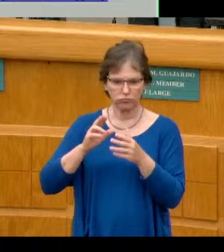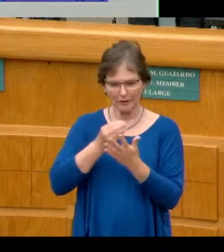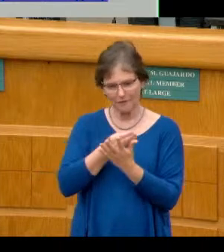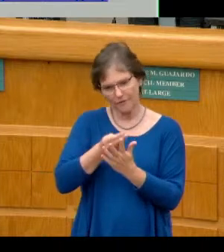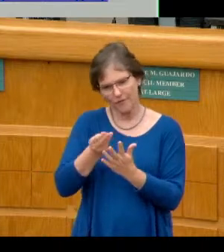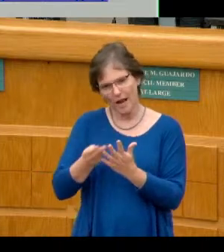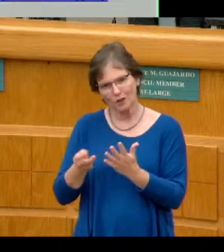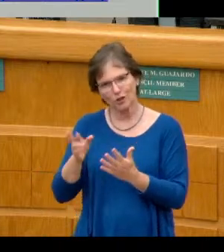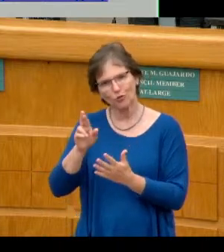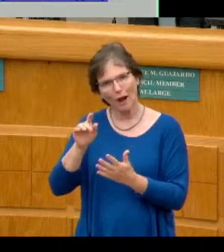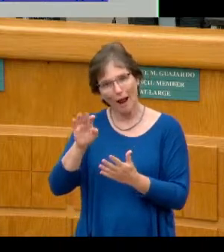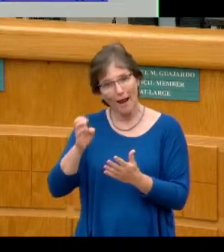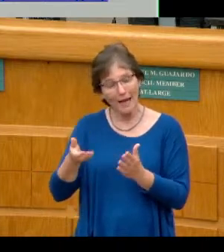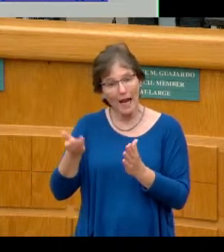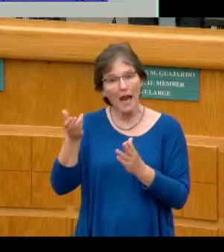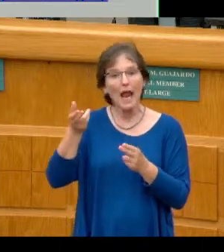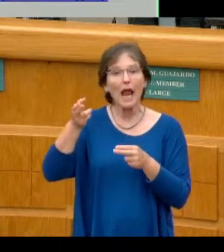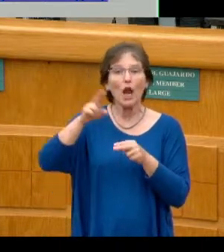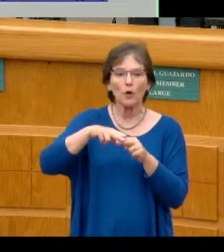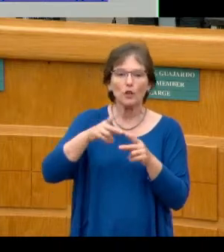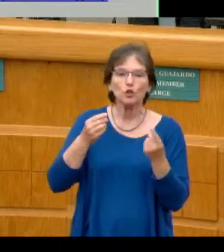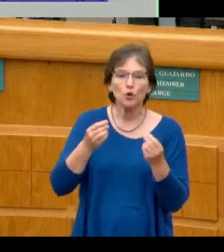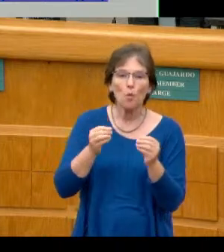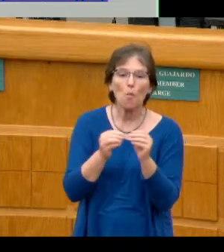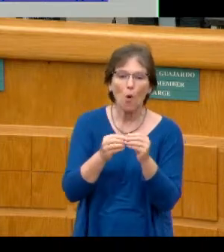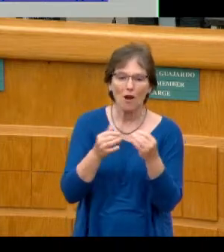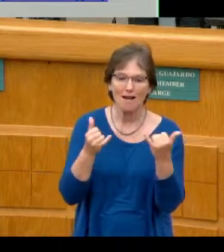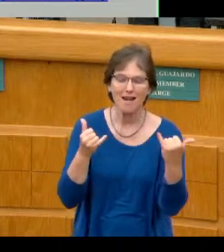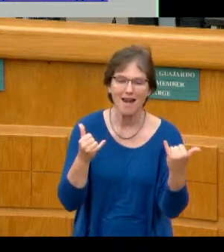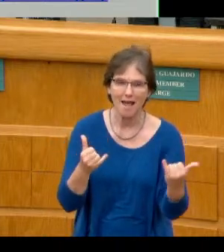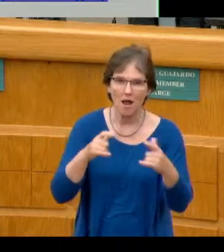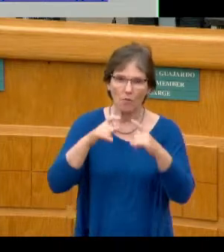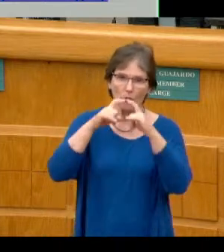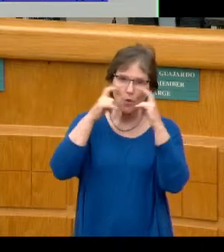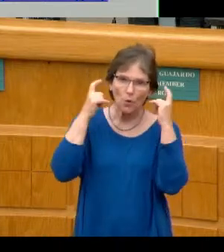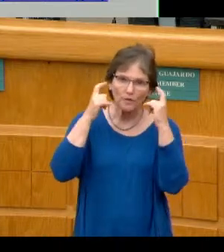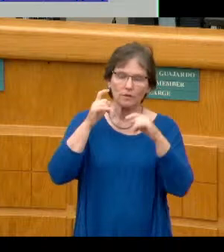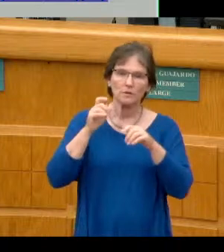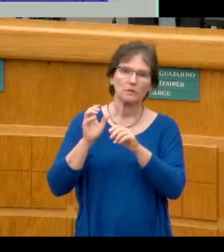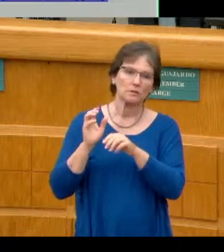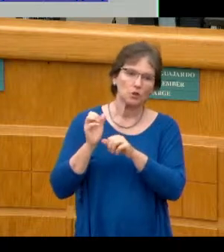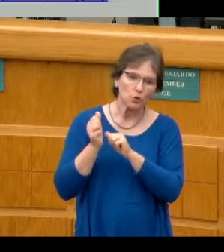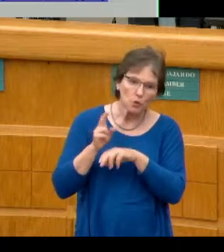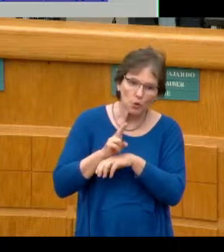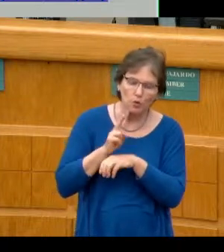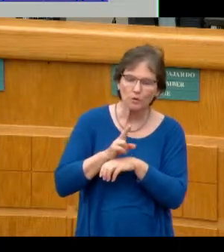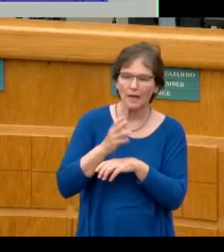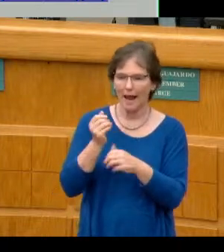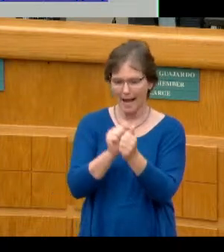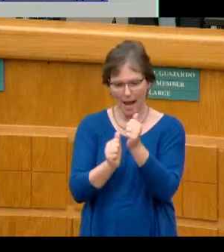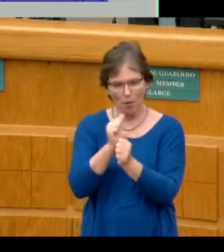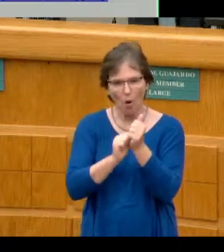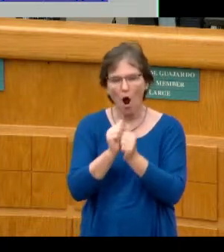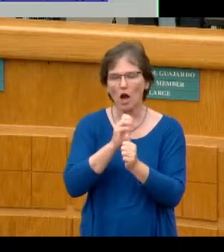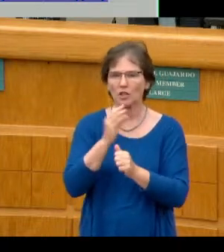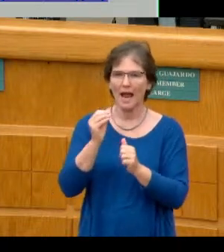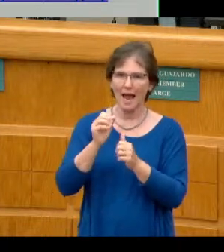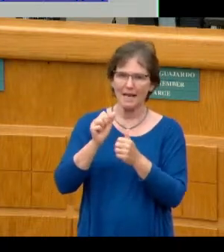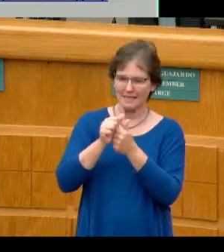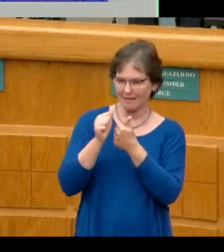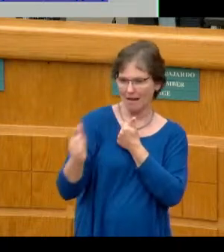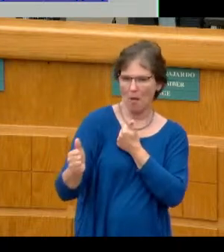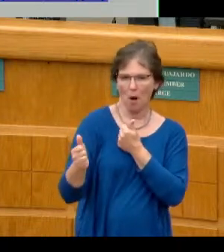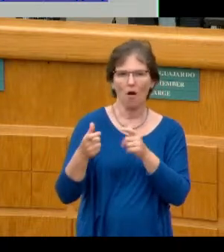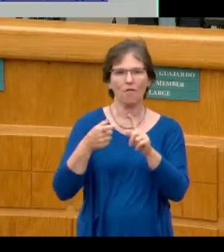15%. And so today we're at 5.5%, so we're nowhere near triggering a change in the interventions